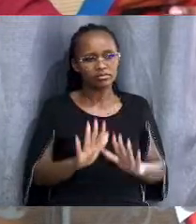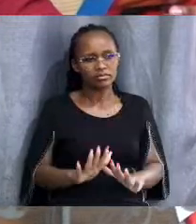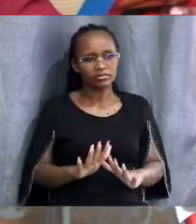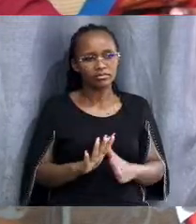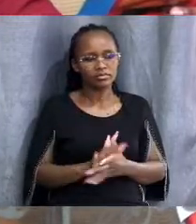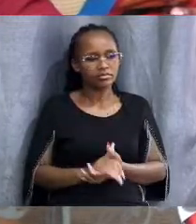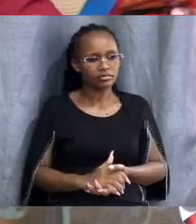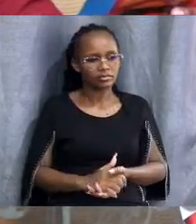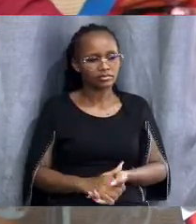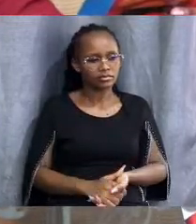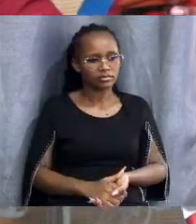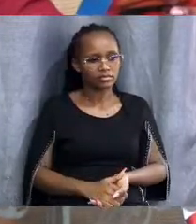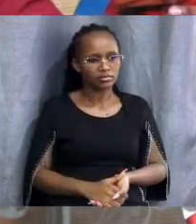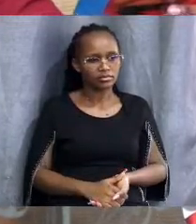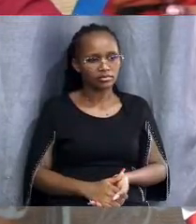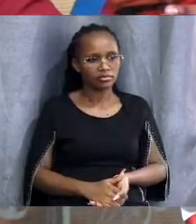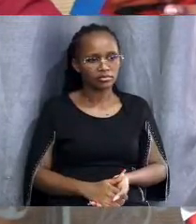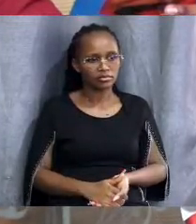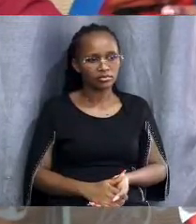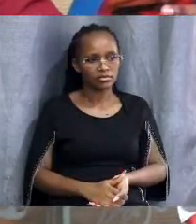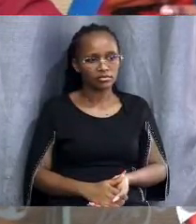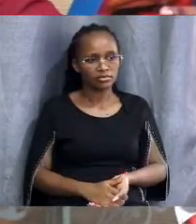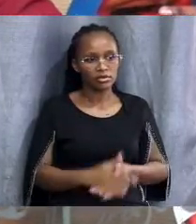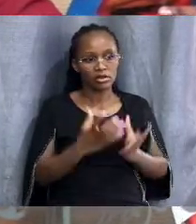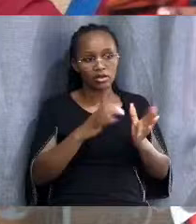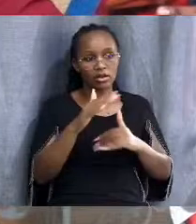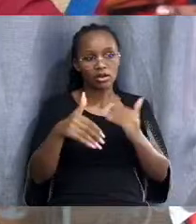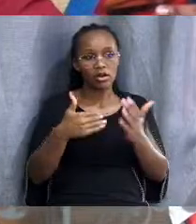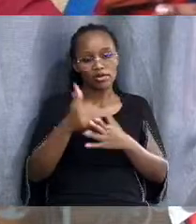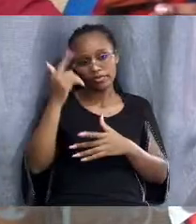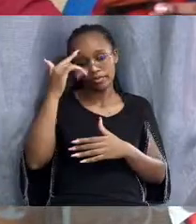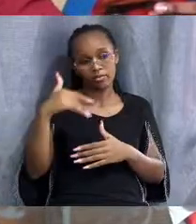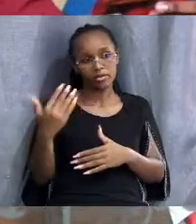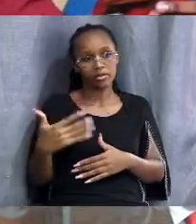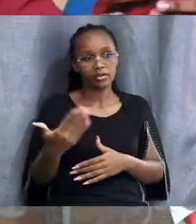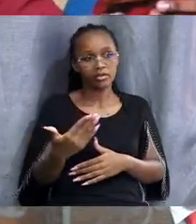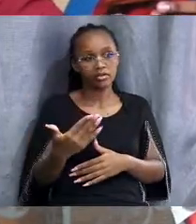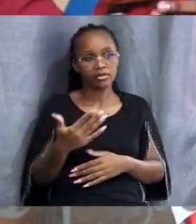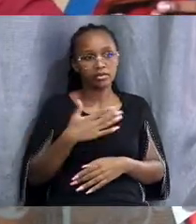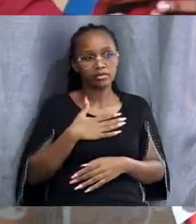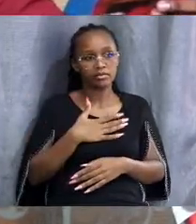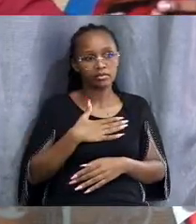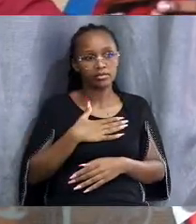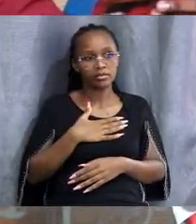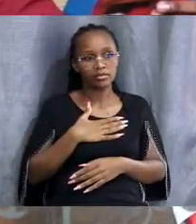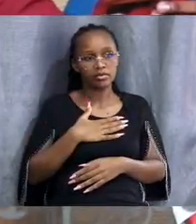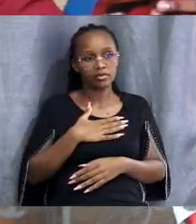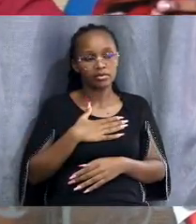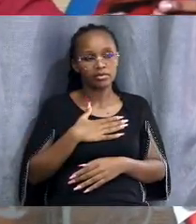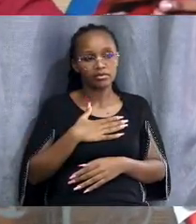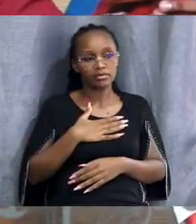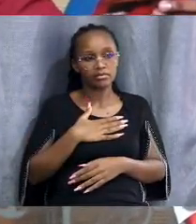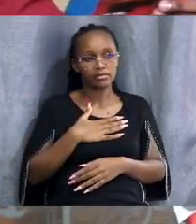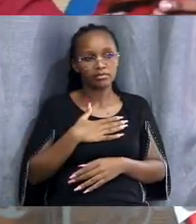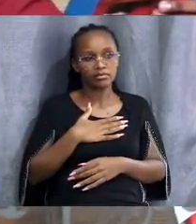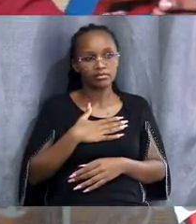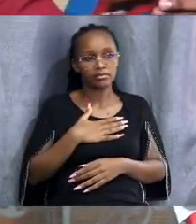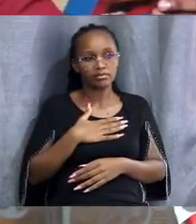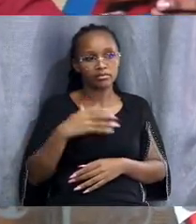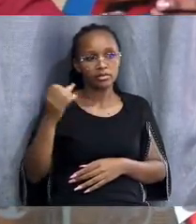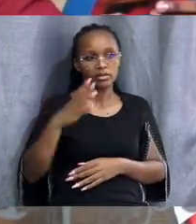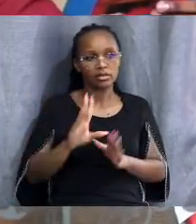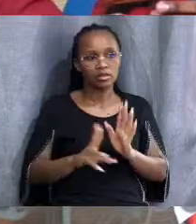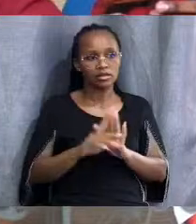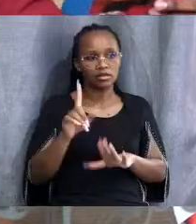of days. So I'll carry your memory always, my boy, letting your brief light